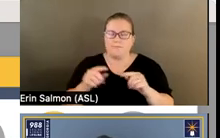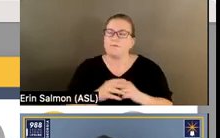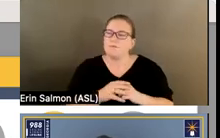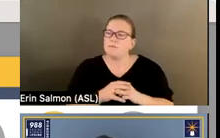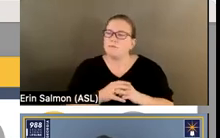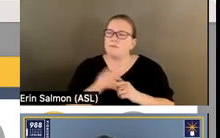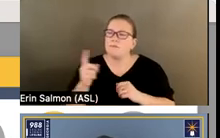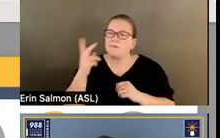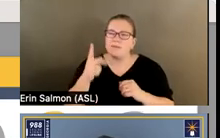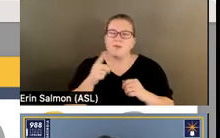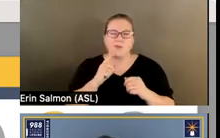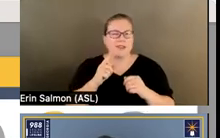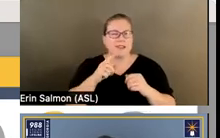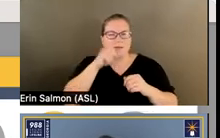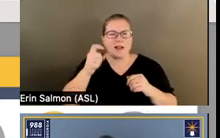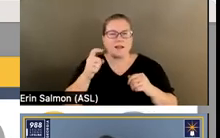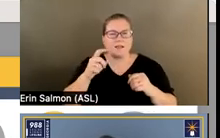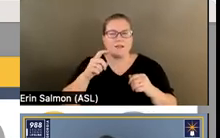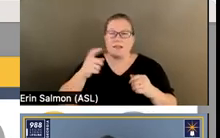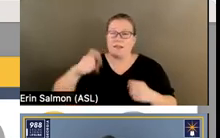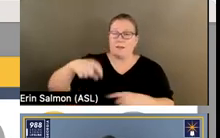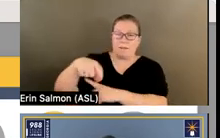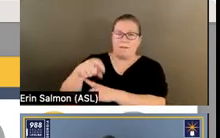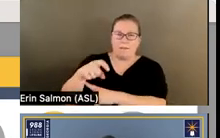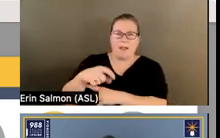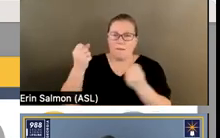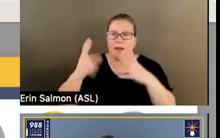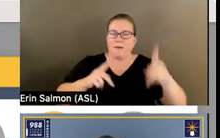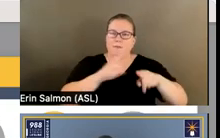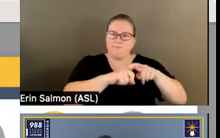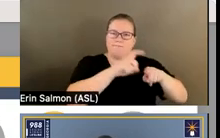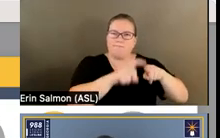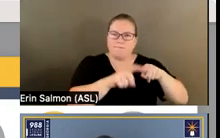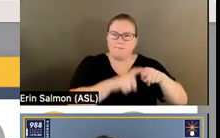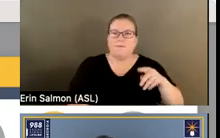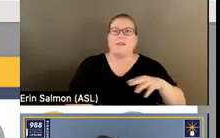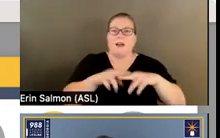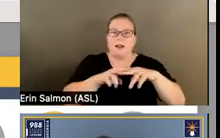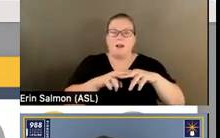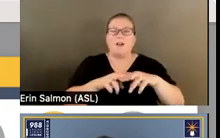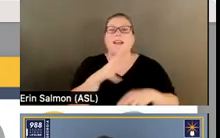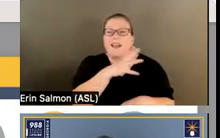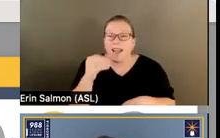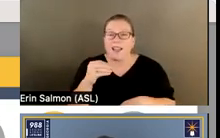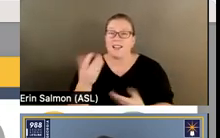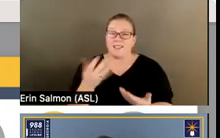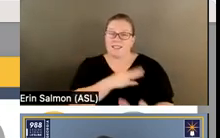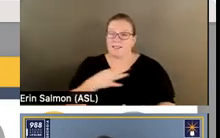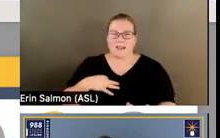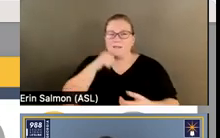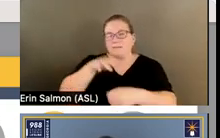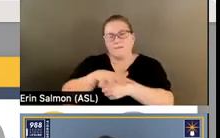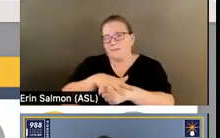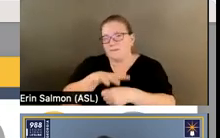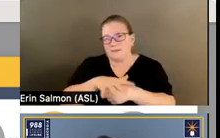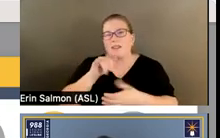based on the increased demand and workforce shortages is that the response time has crept up and it now